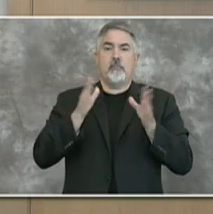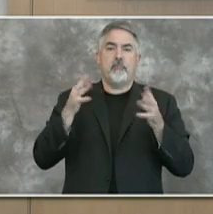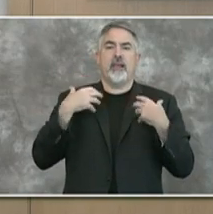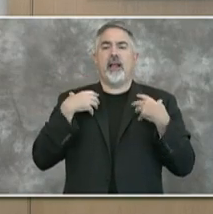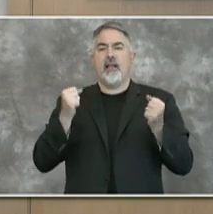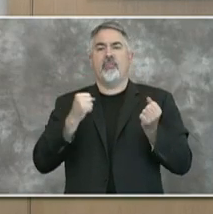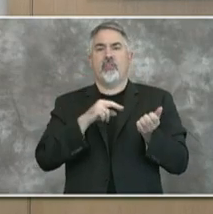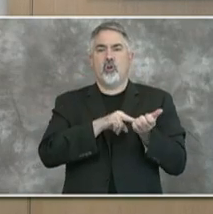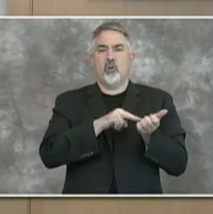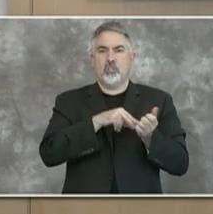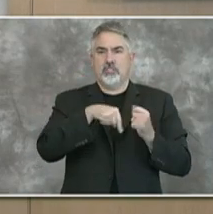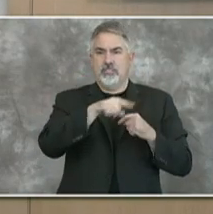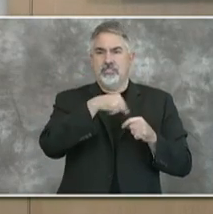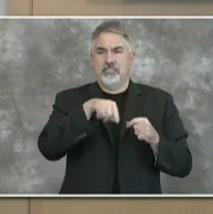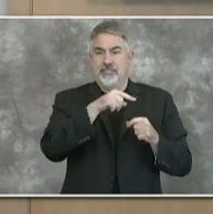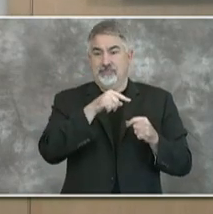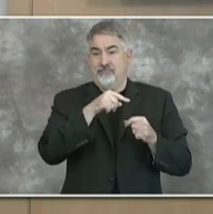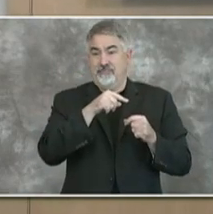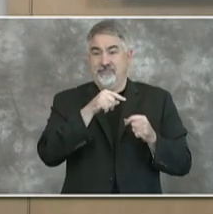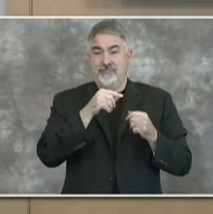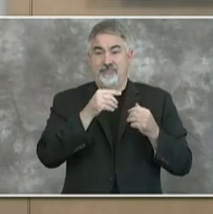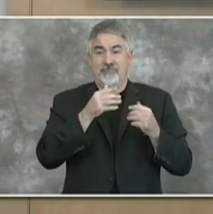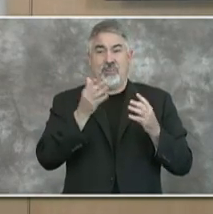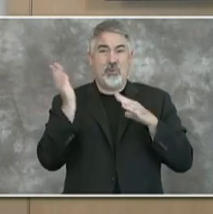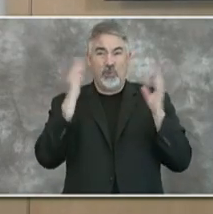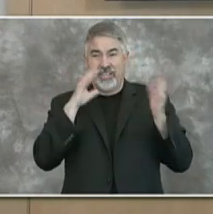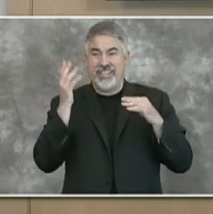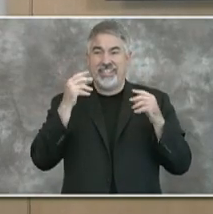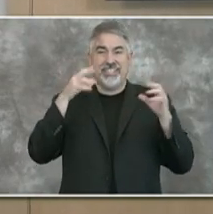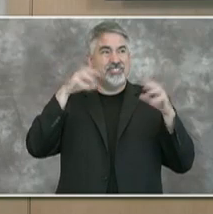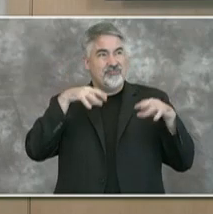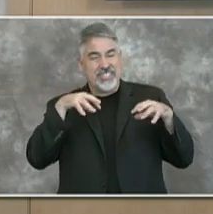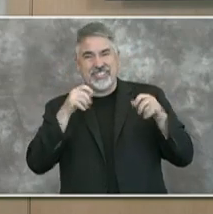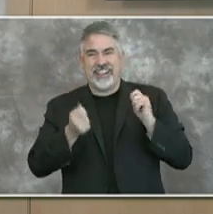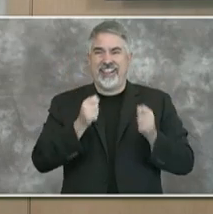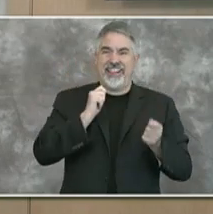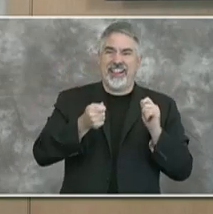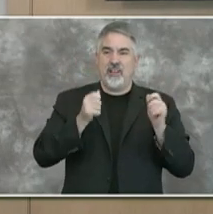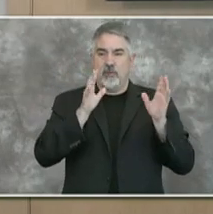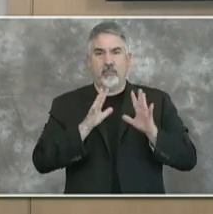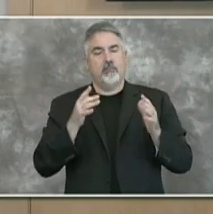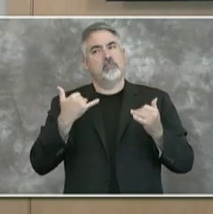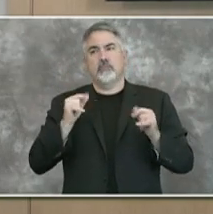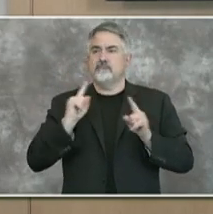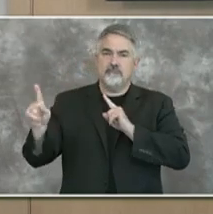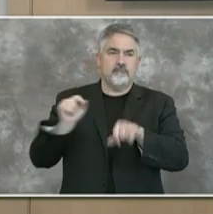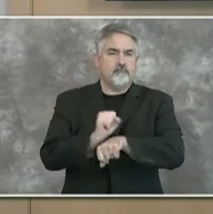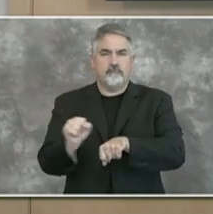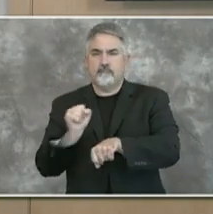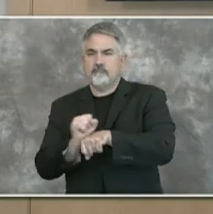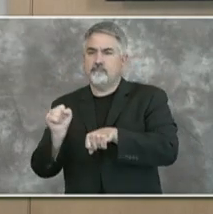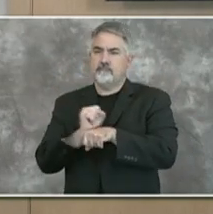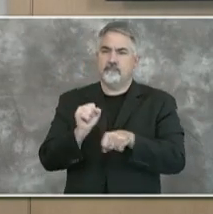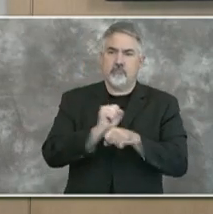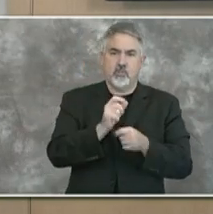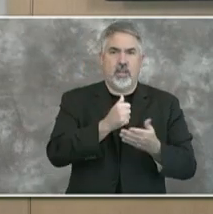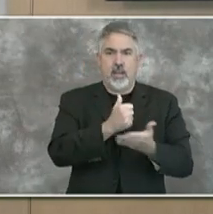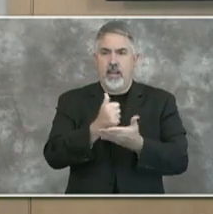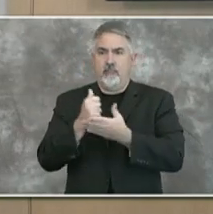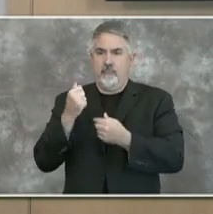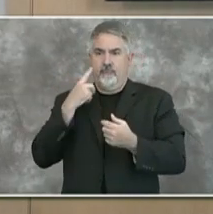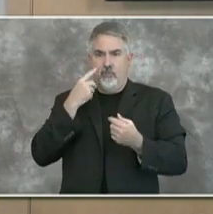in windy and often wet conditions doing testing, those individuals out trying to provide care and help to the